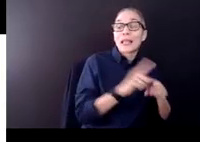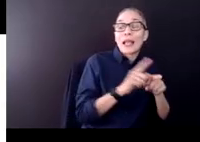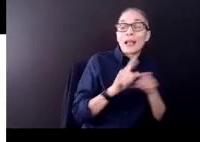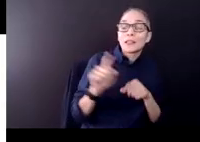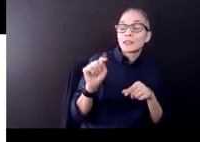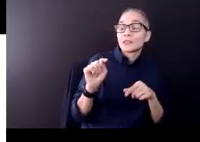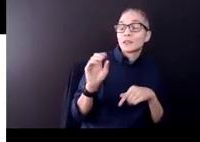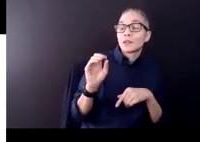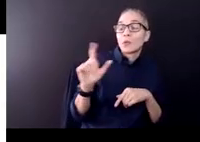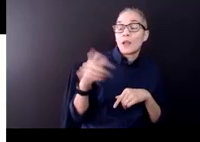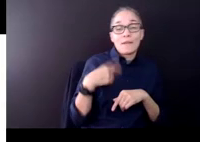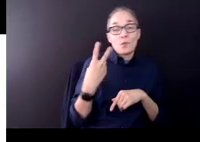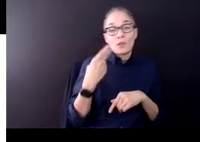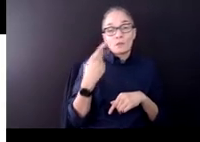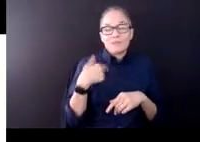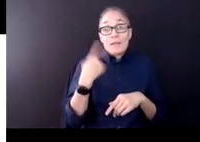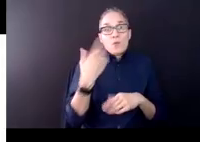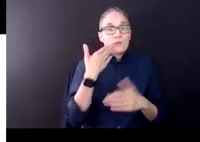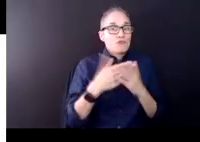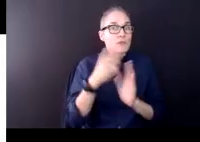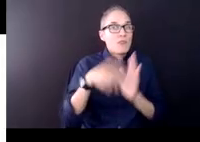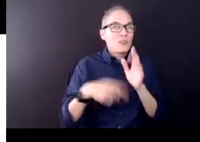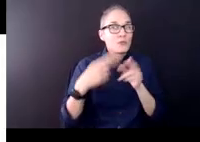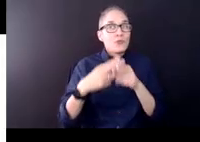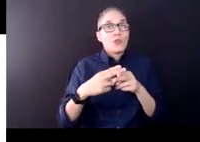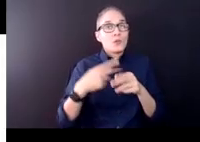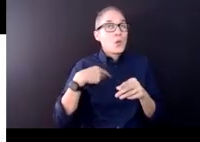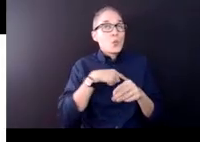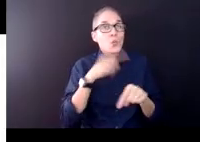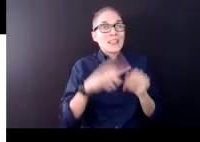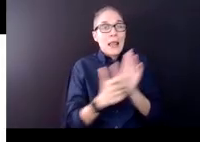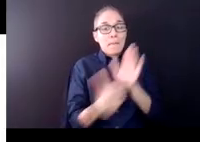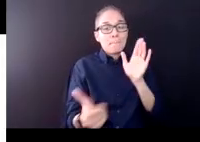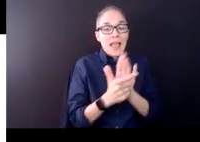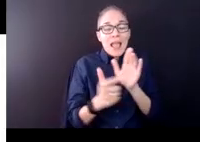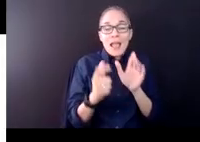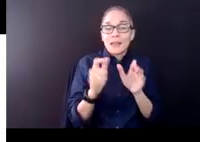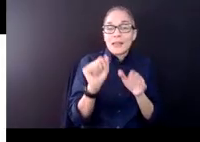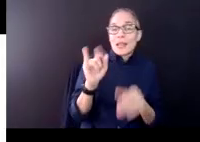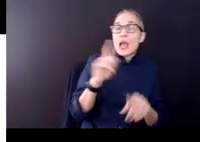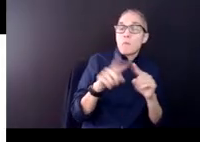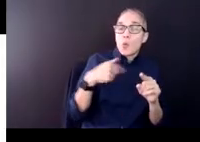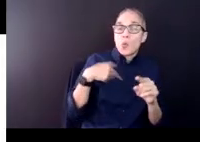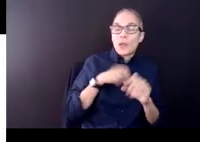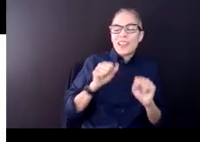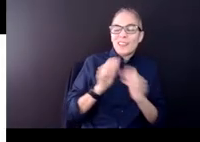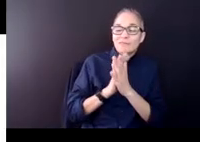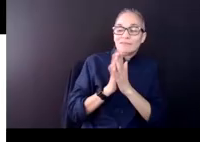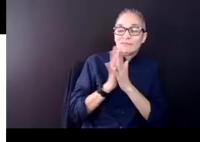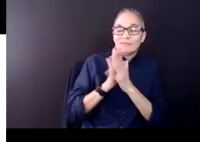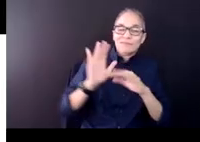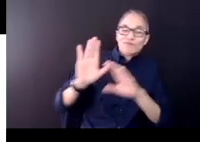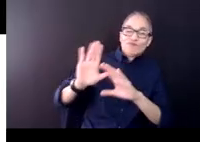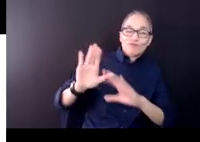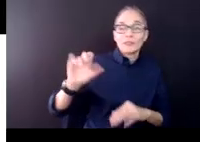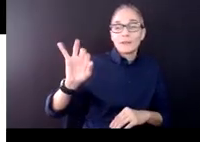great article titled "We Can't Ban AI, but we can friction it." And I